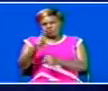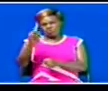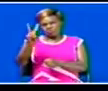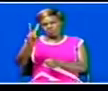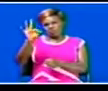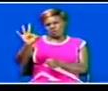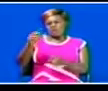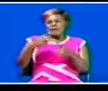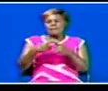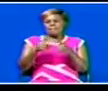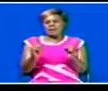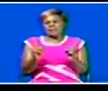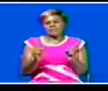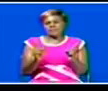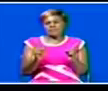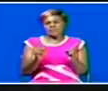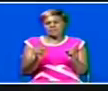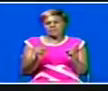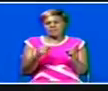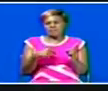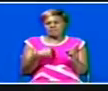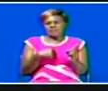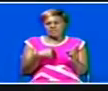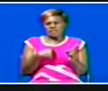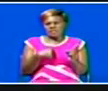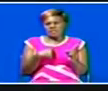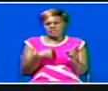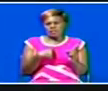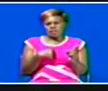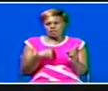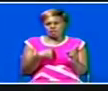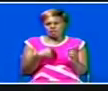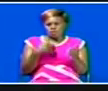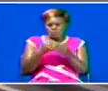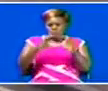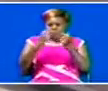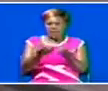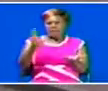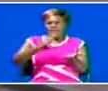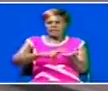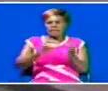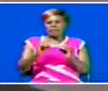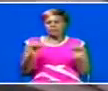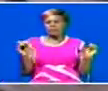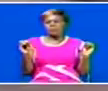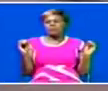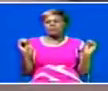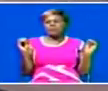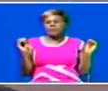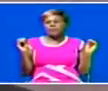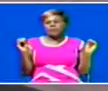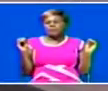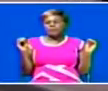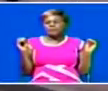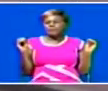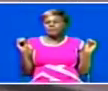but I didn't feel that I would run really slightly near the world record. Eliud Kipchoge throws the cap to